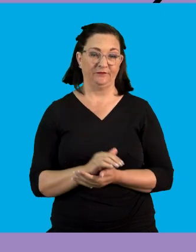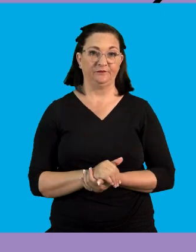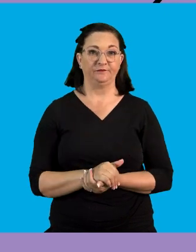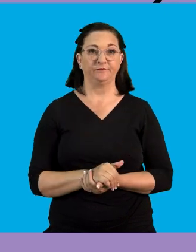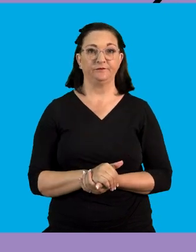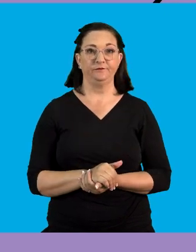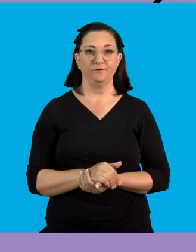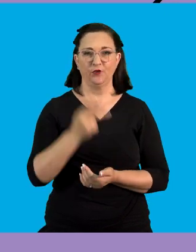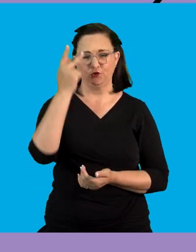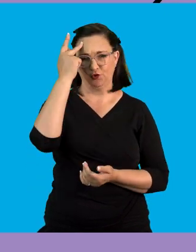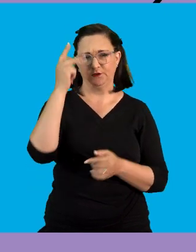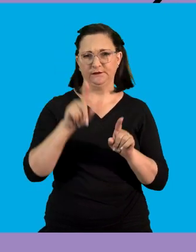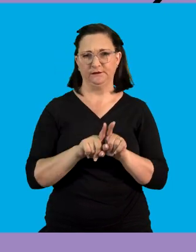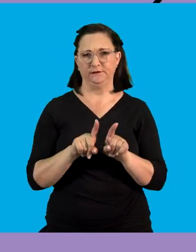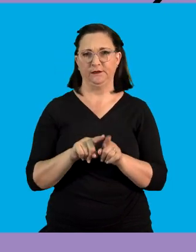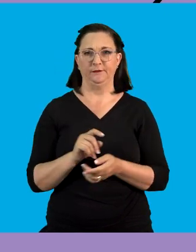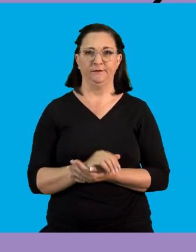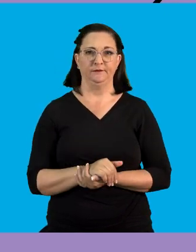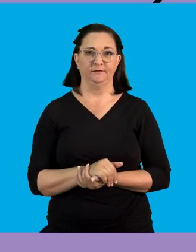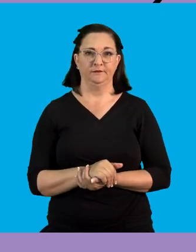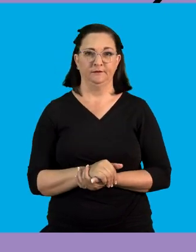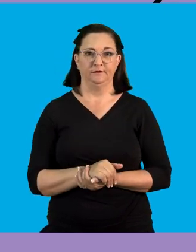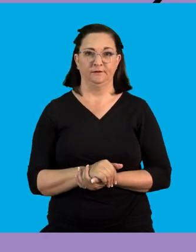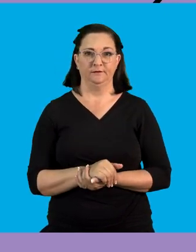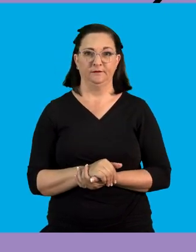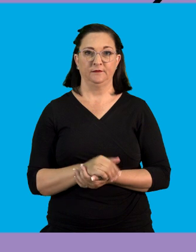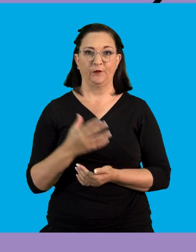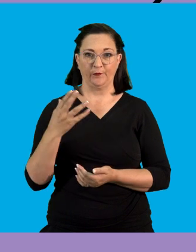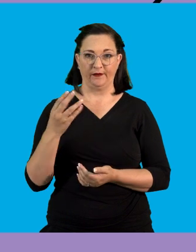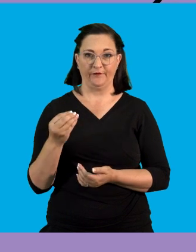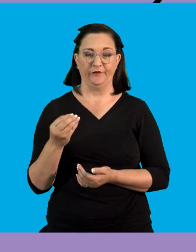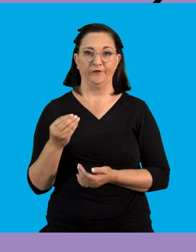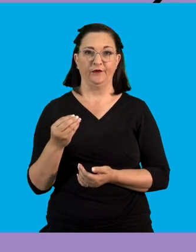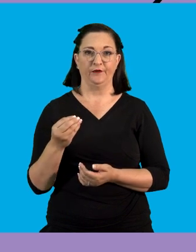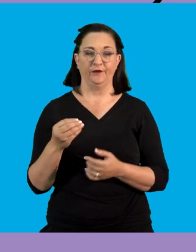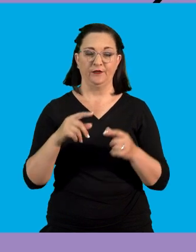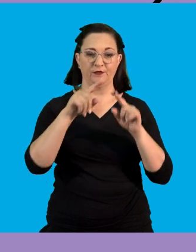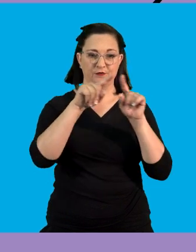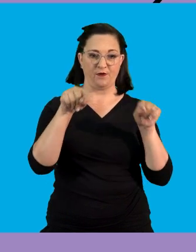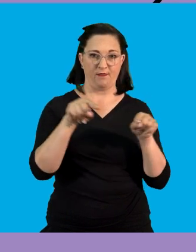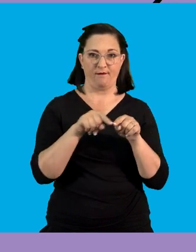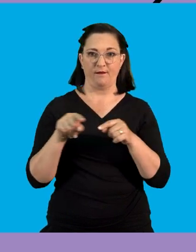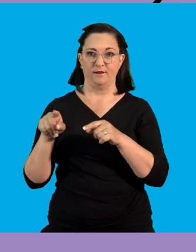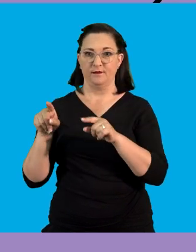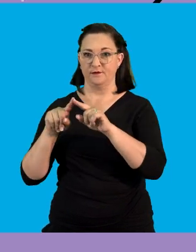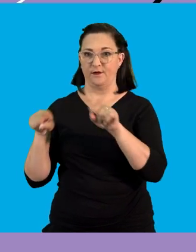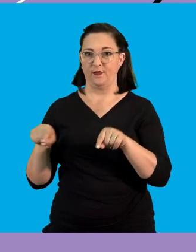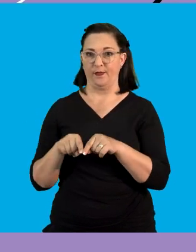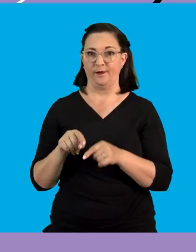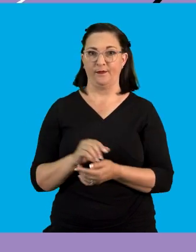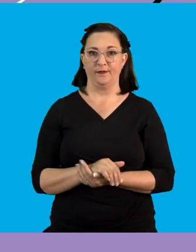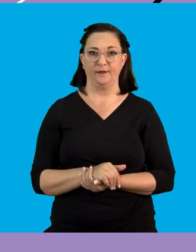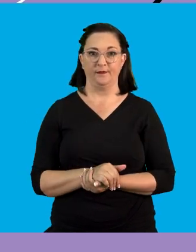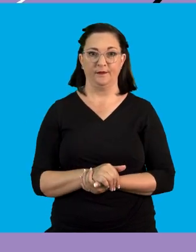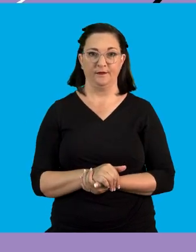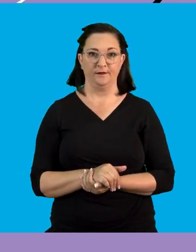Heptagon means it has 7 sides. We use the same knowledge that we have. We have a triangle there, and we have a